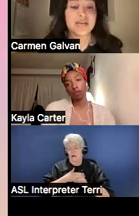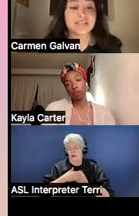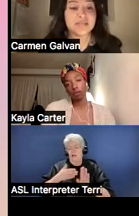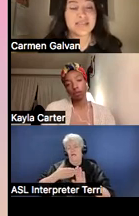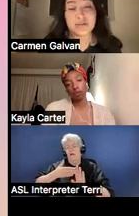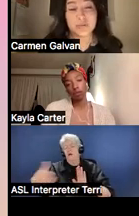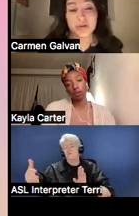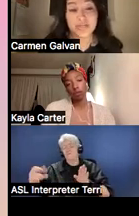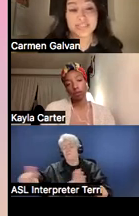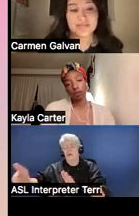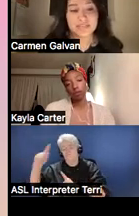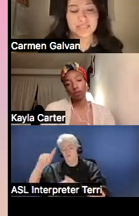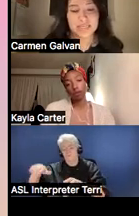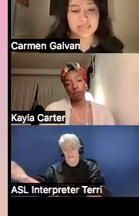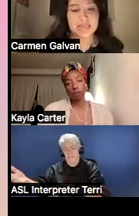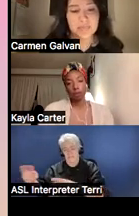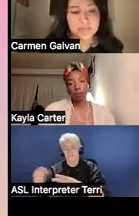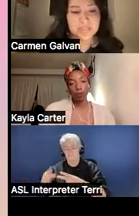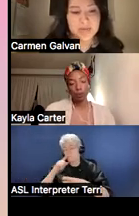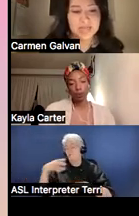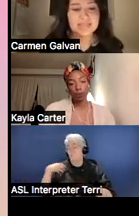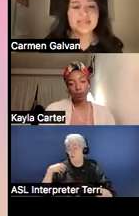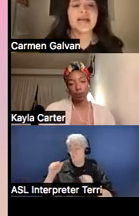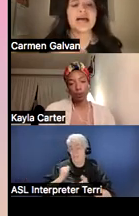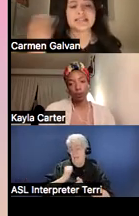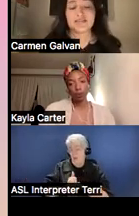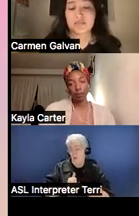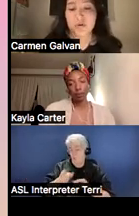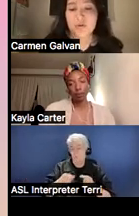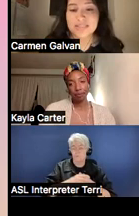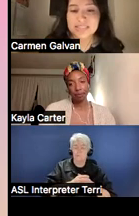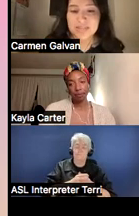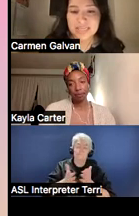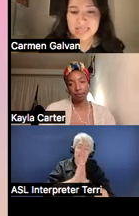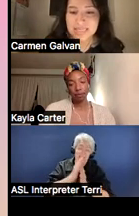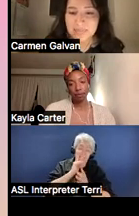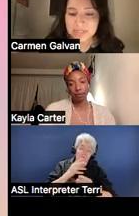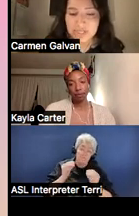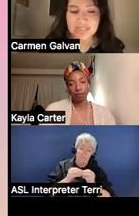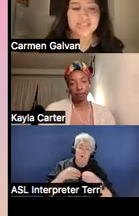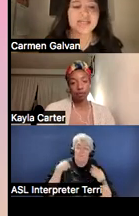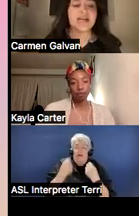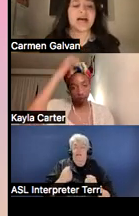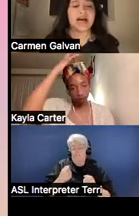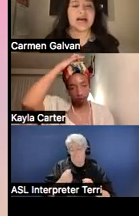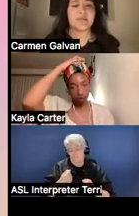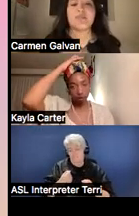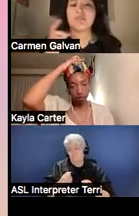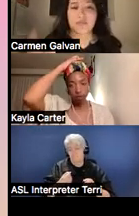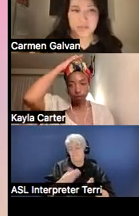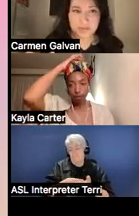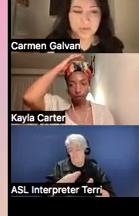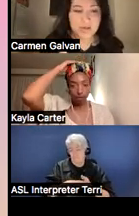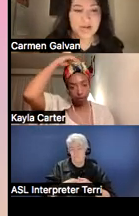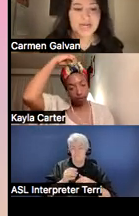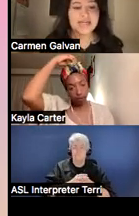And so that's something that your employer can definitely help with as well. Asking for more wellness funding, as I mentioned,